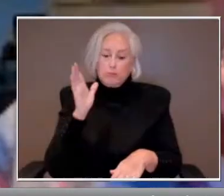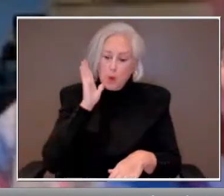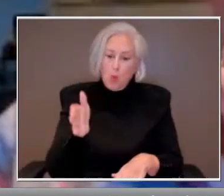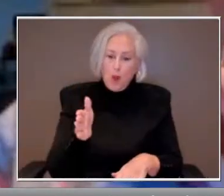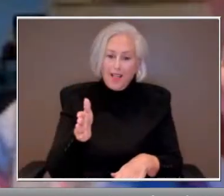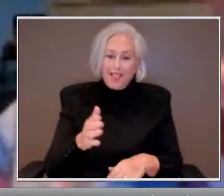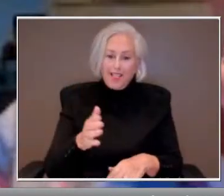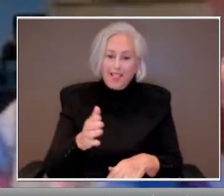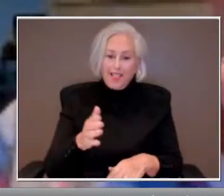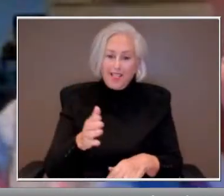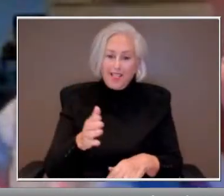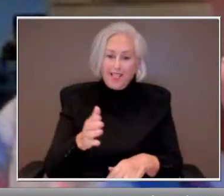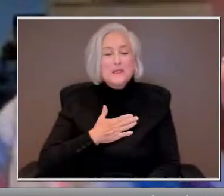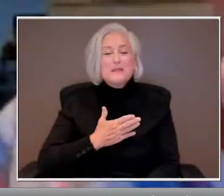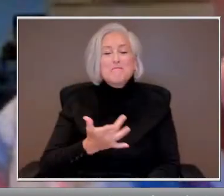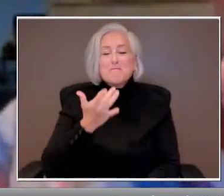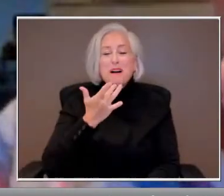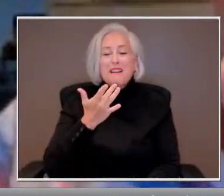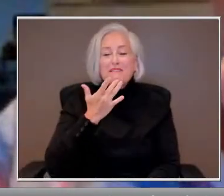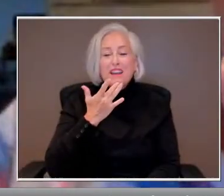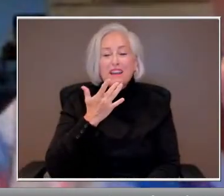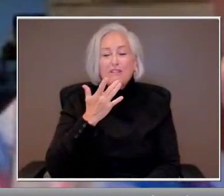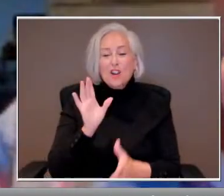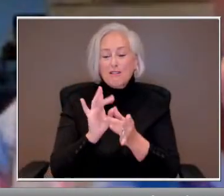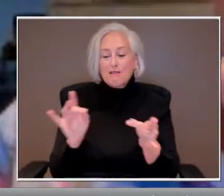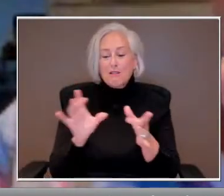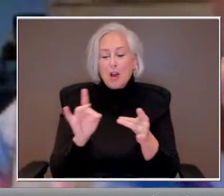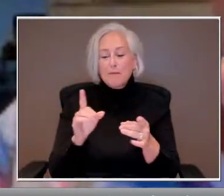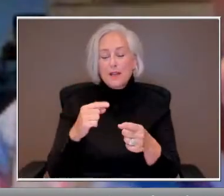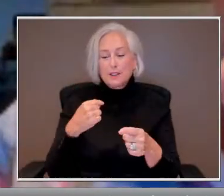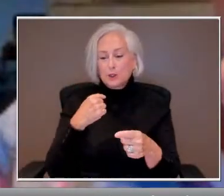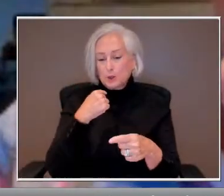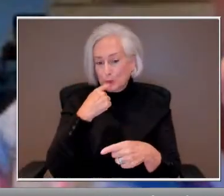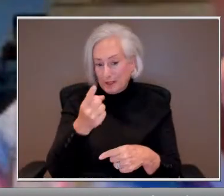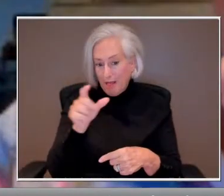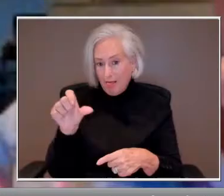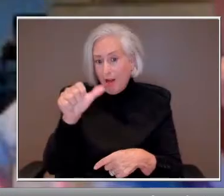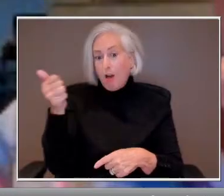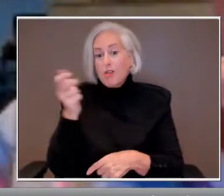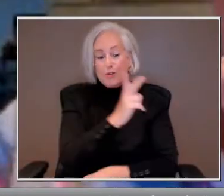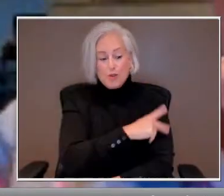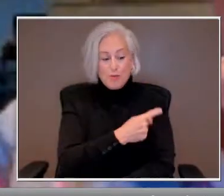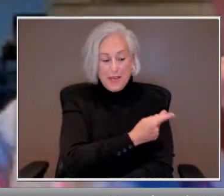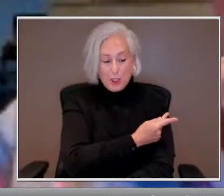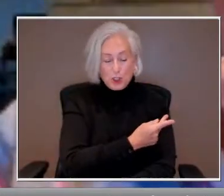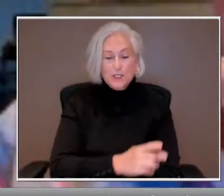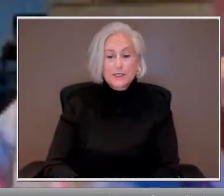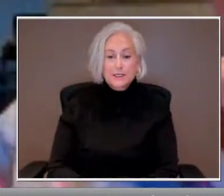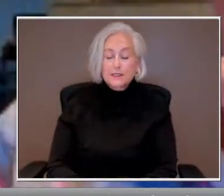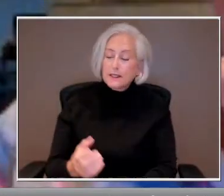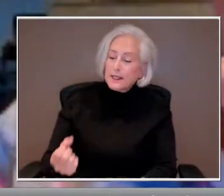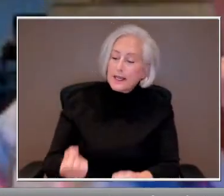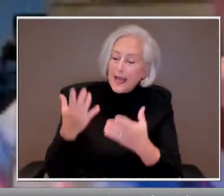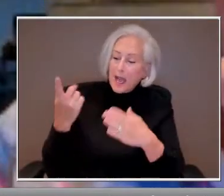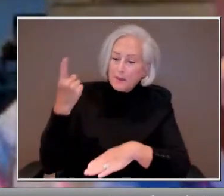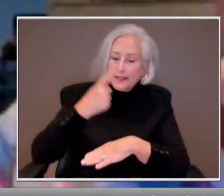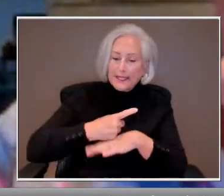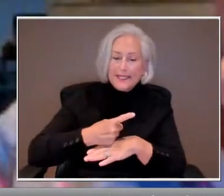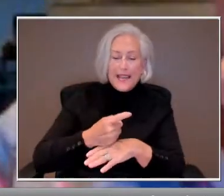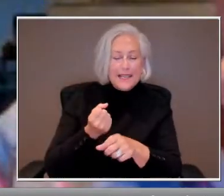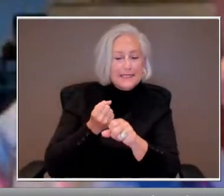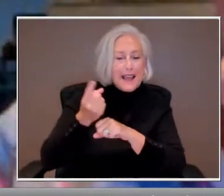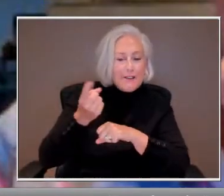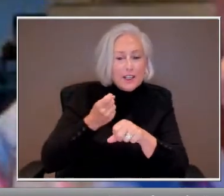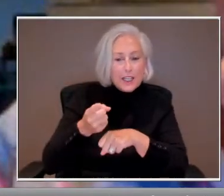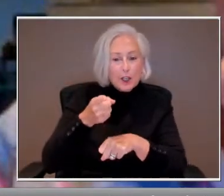My favorite saying to other patients when they talk to me is, how many days a year do you